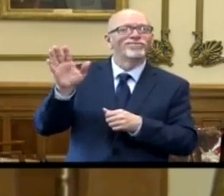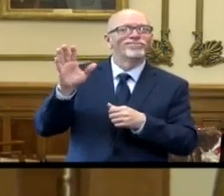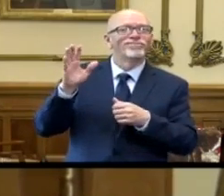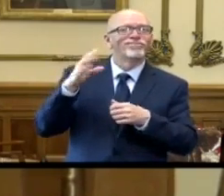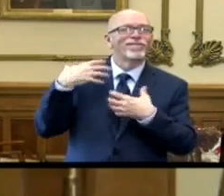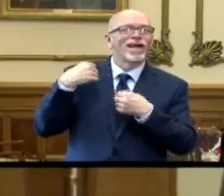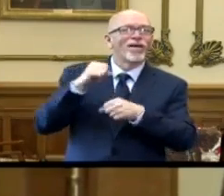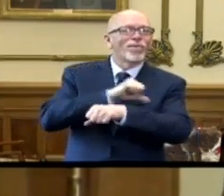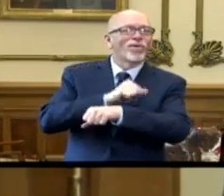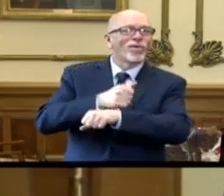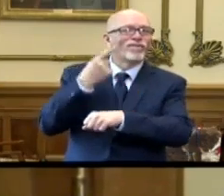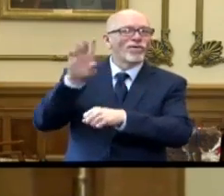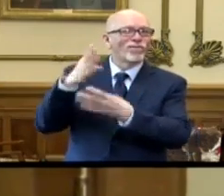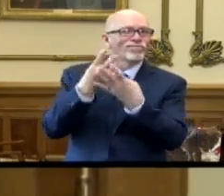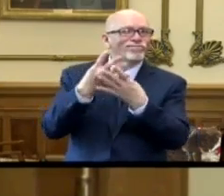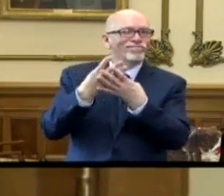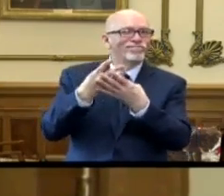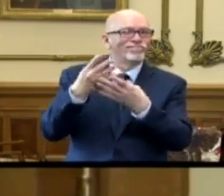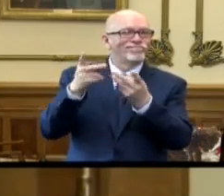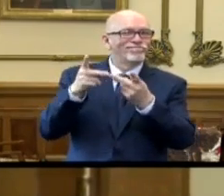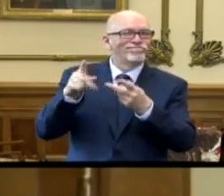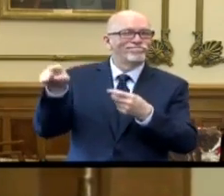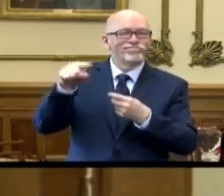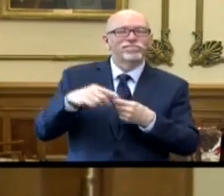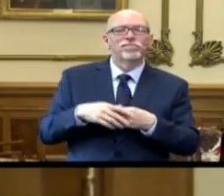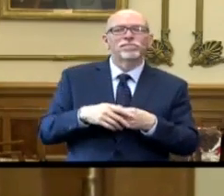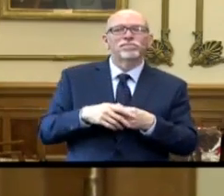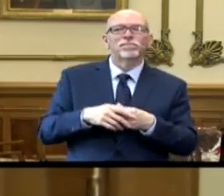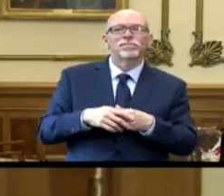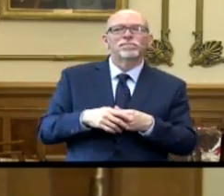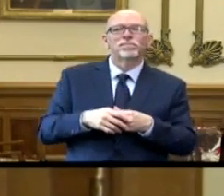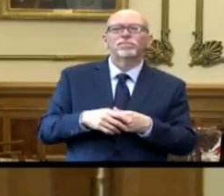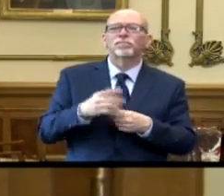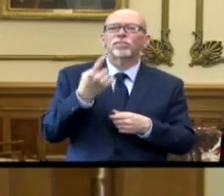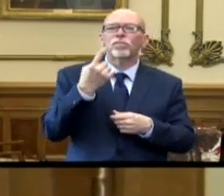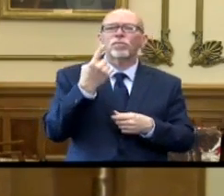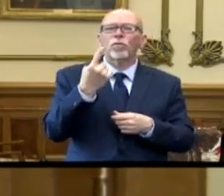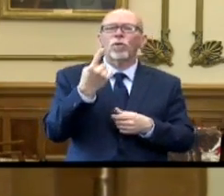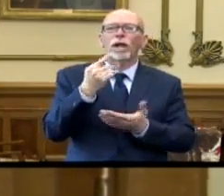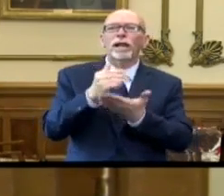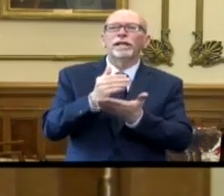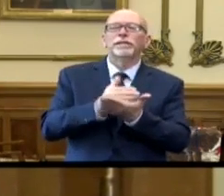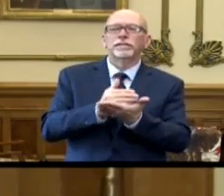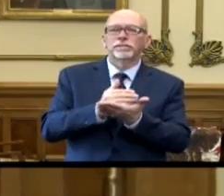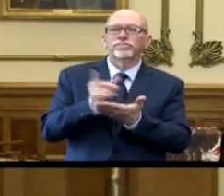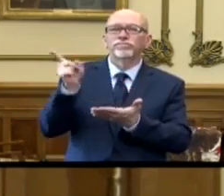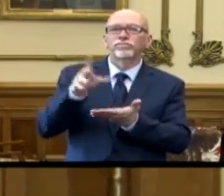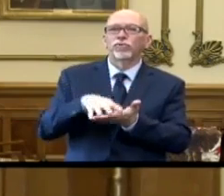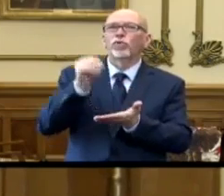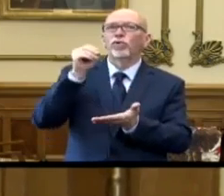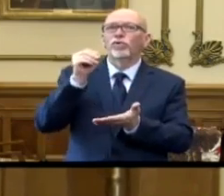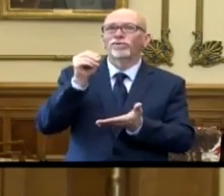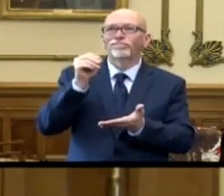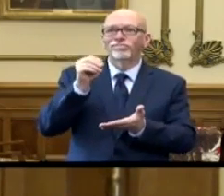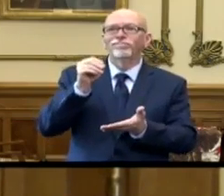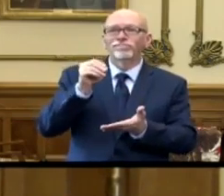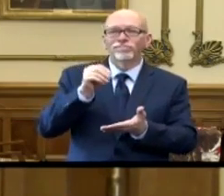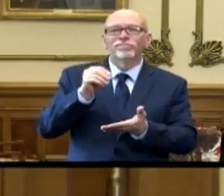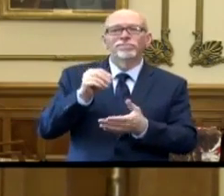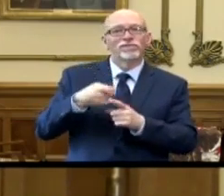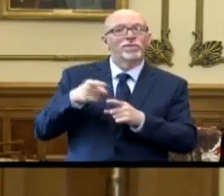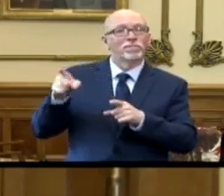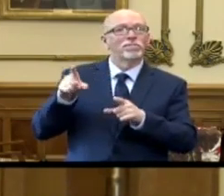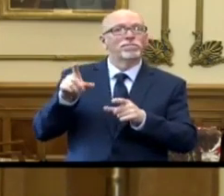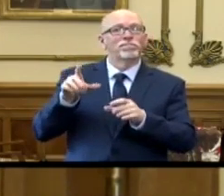for their correctional facilities. And one of the lessons that they learned was